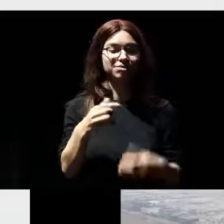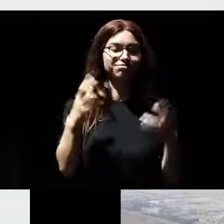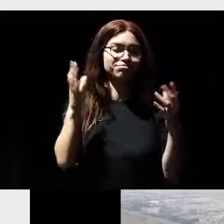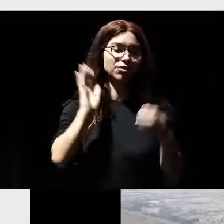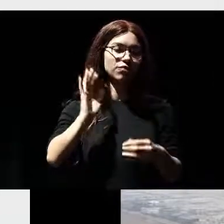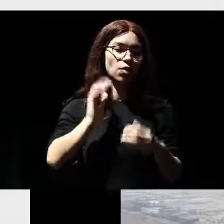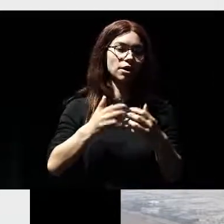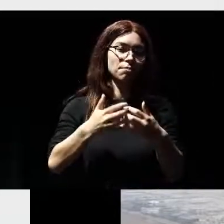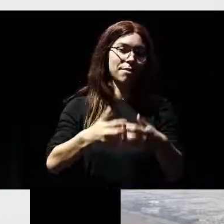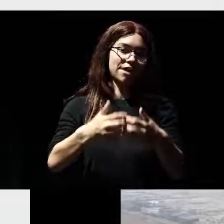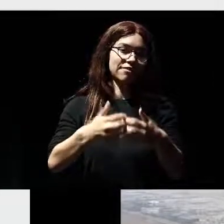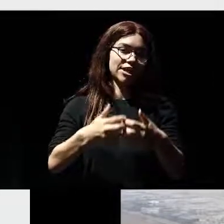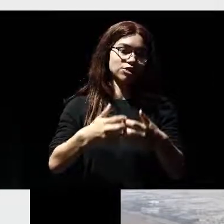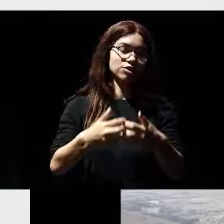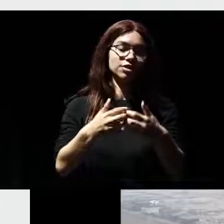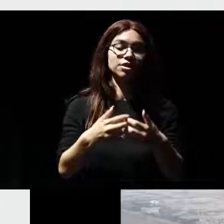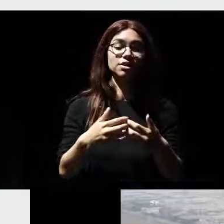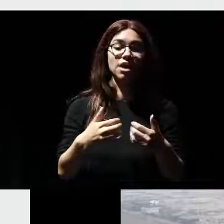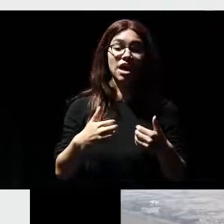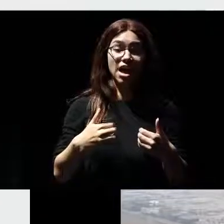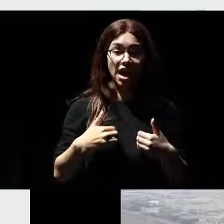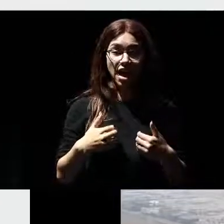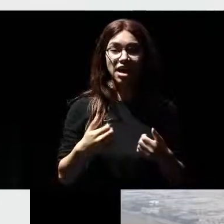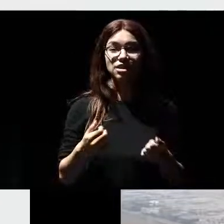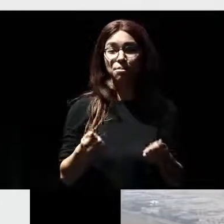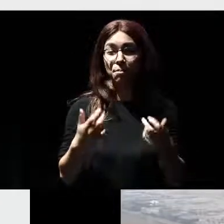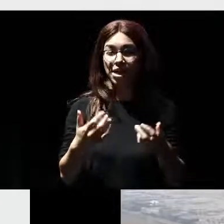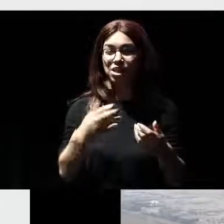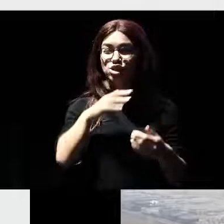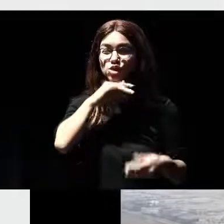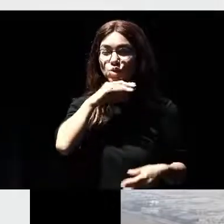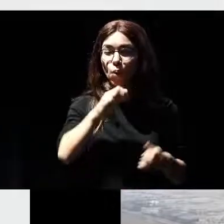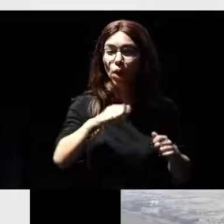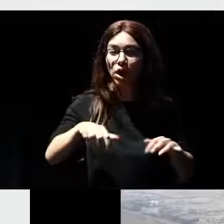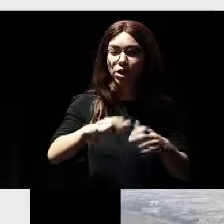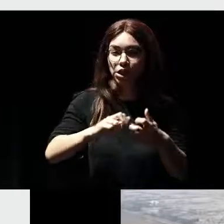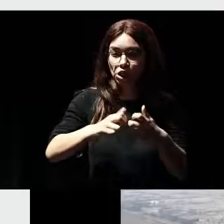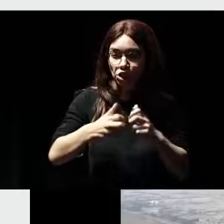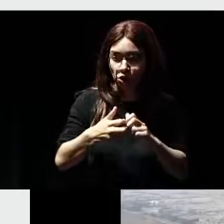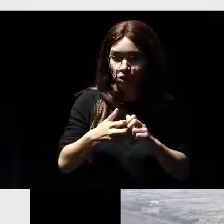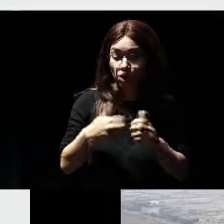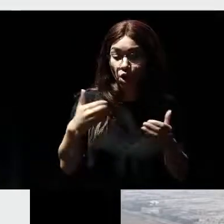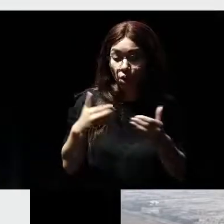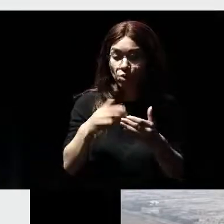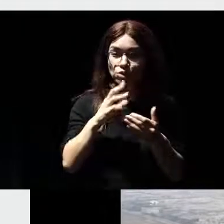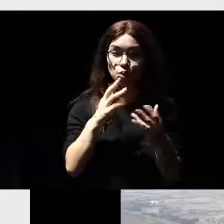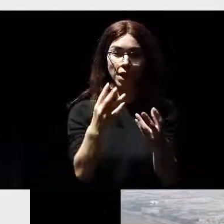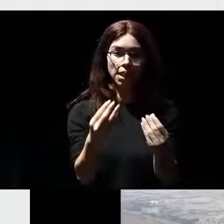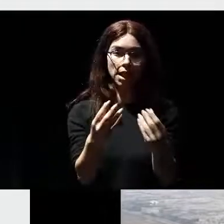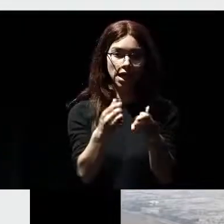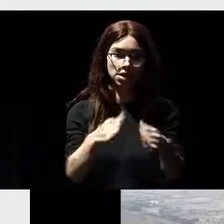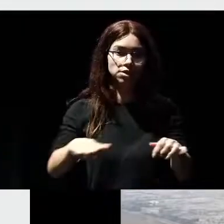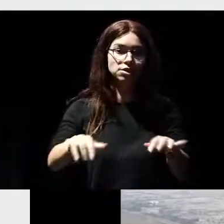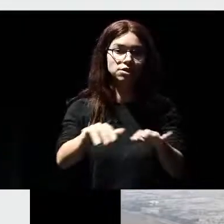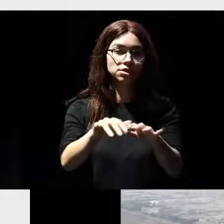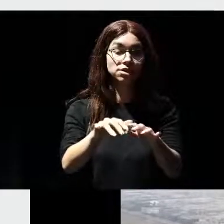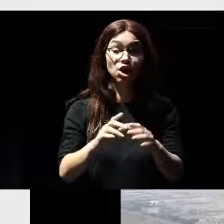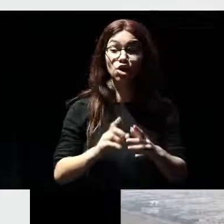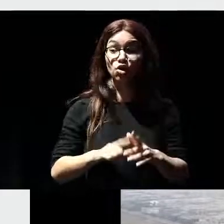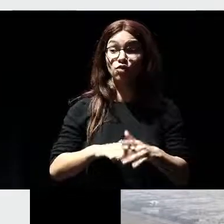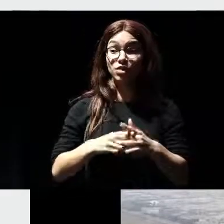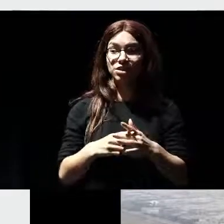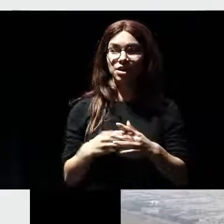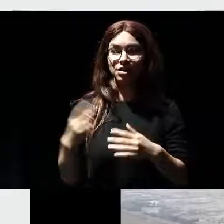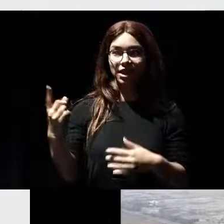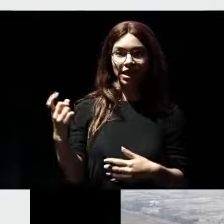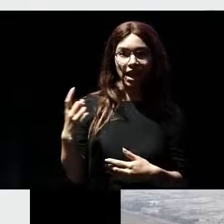had some number of soil remediation issues. It's close to wetlands. We were originally